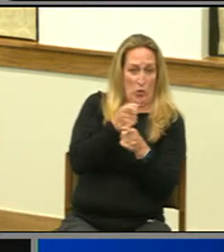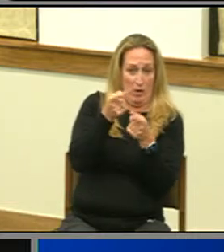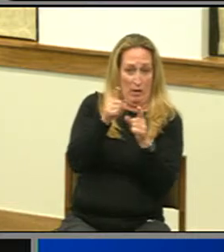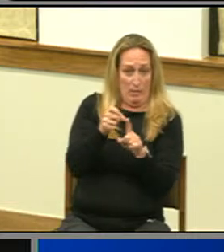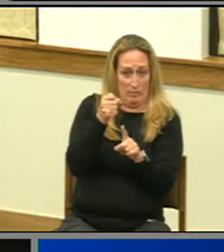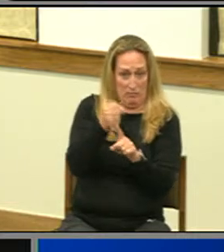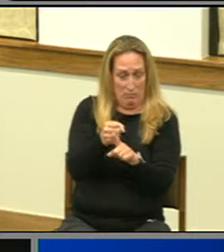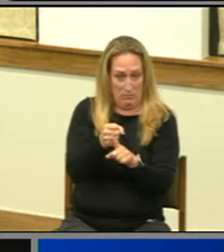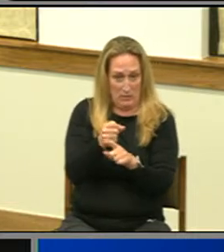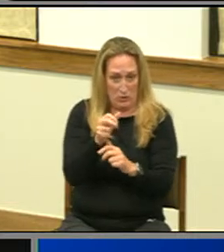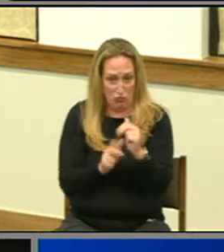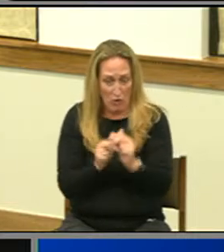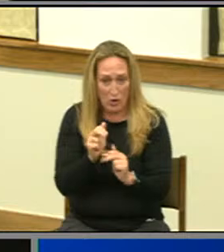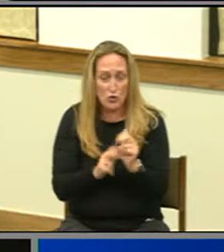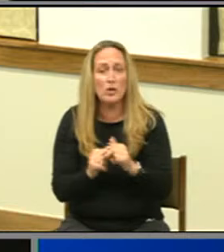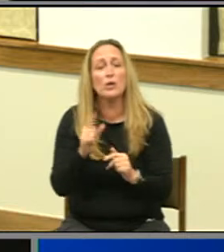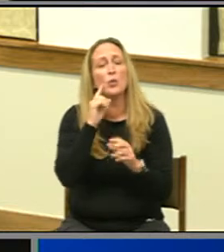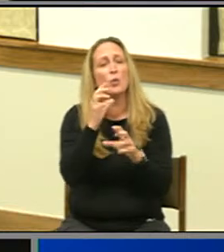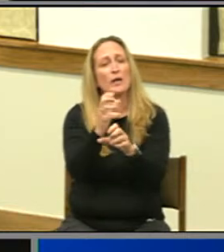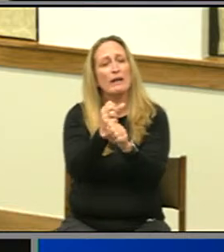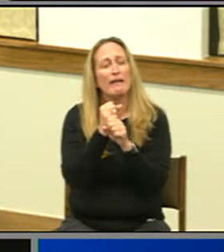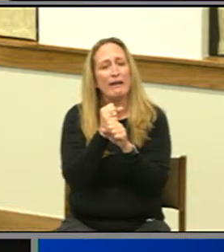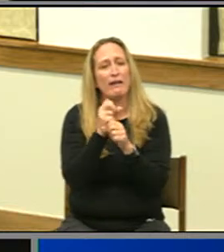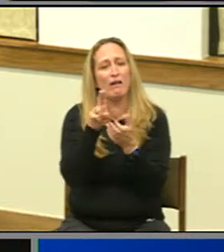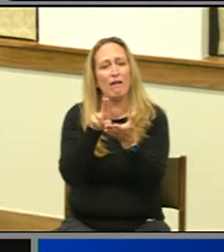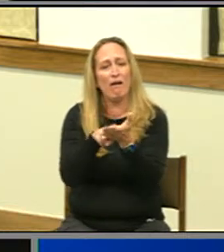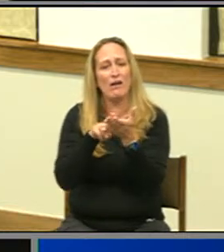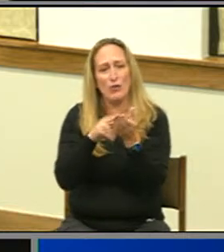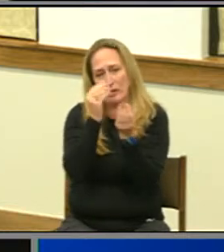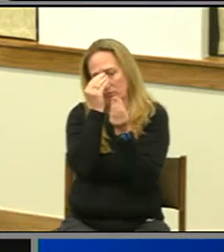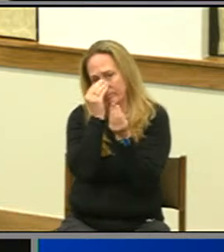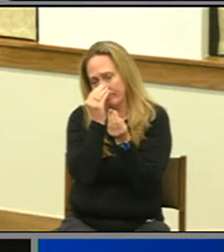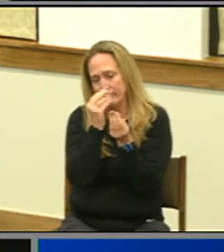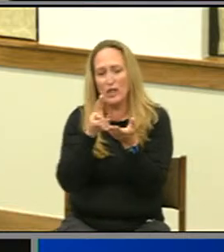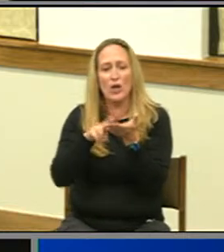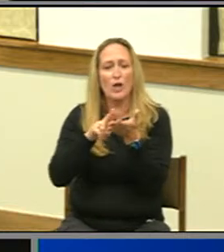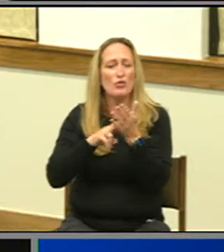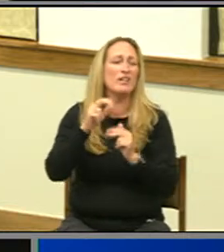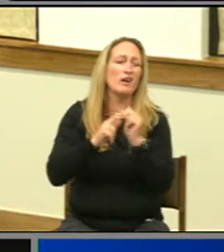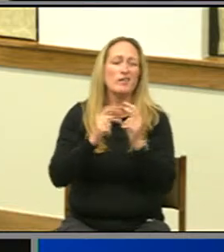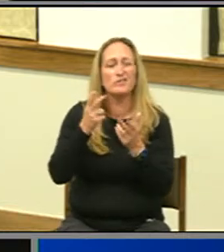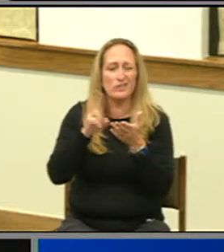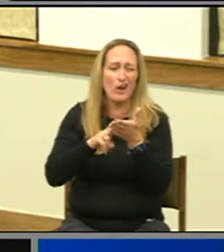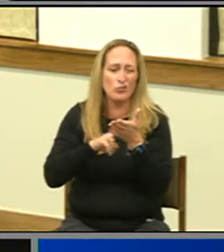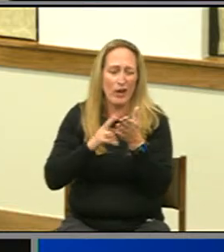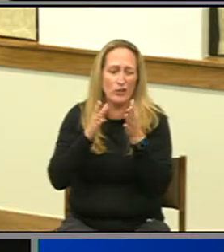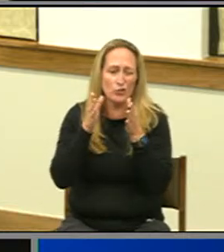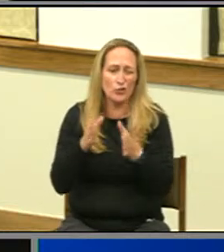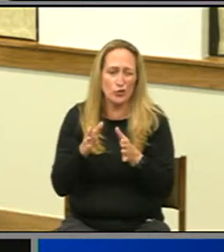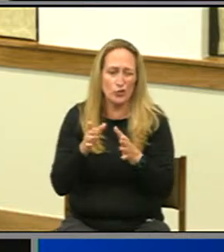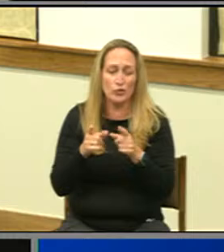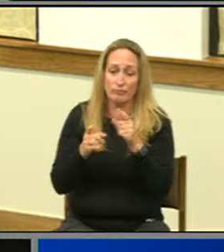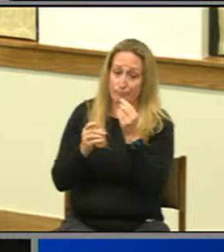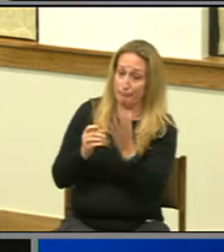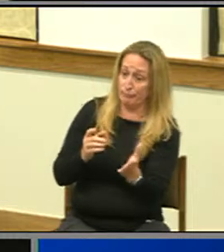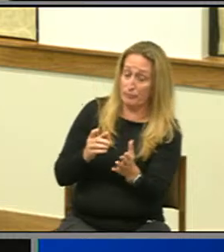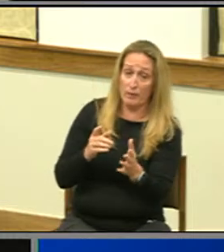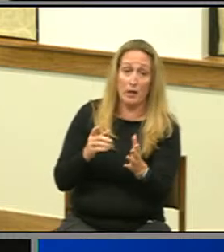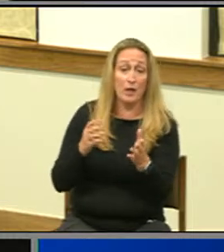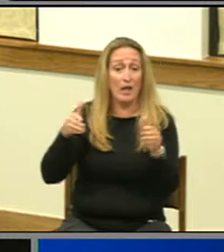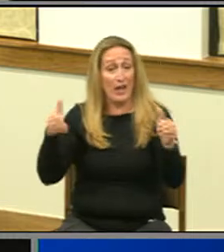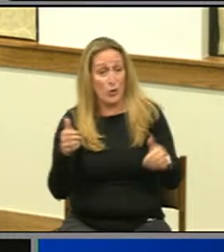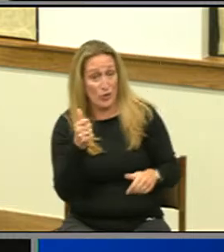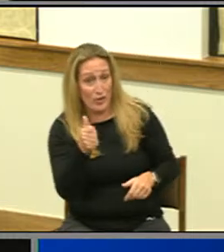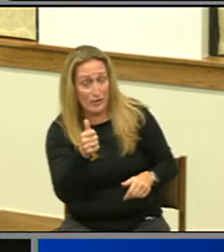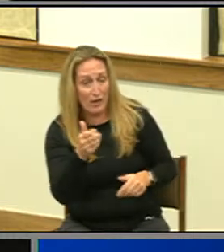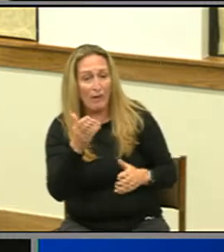of construction. You will receive the contractor's notification letter. Now, this is a letter that the contractor introduces